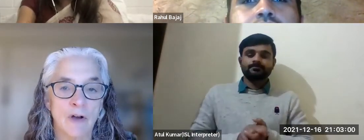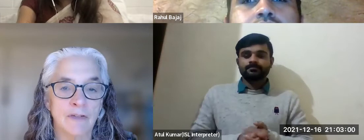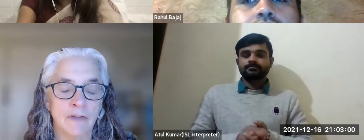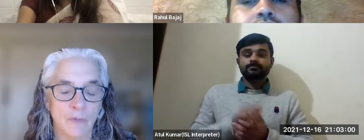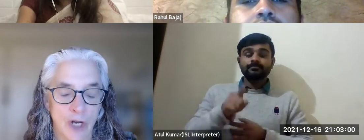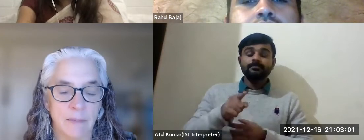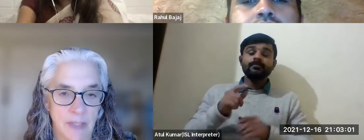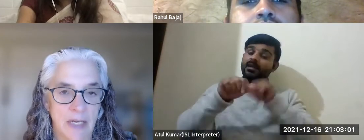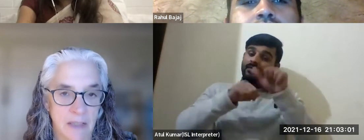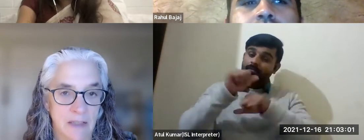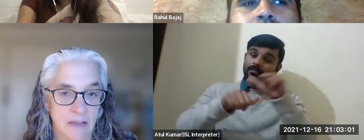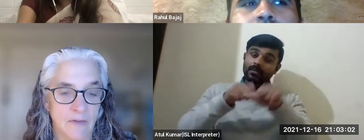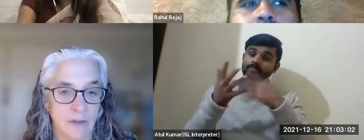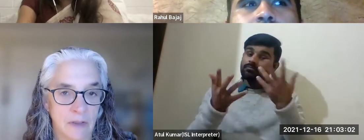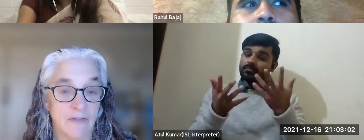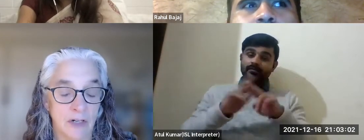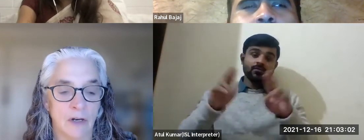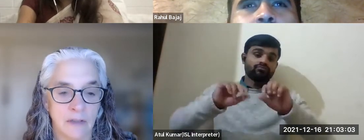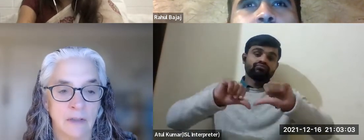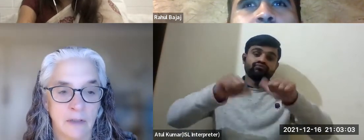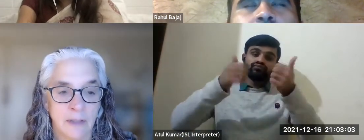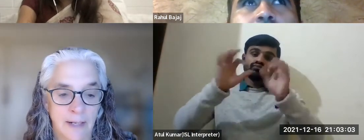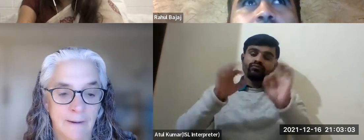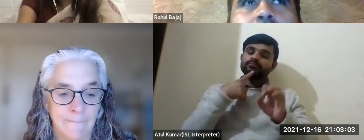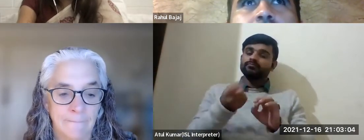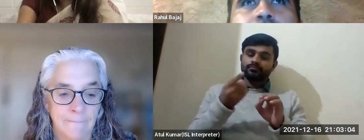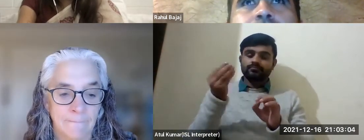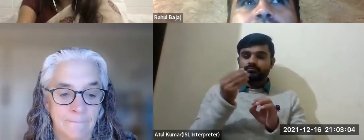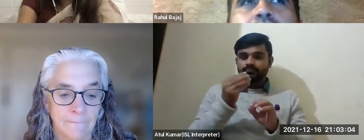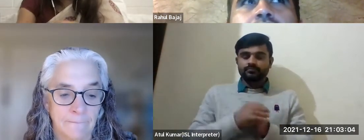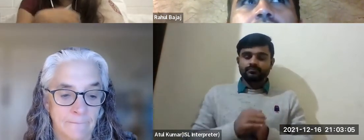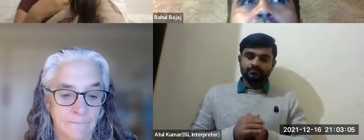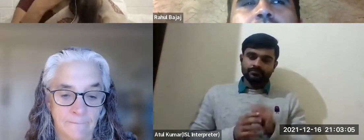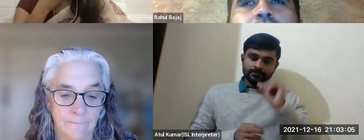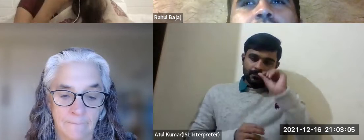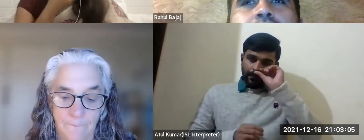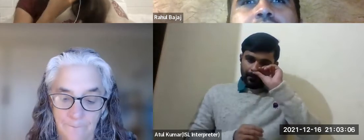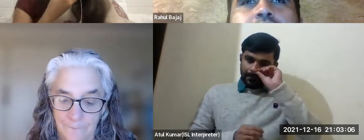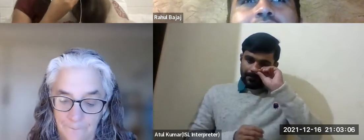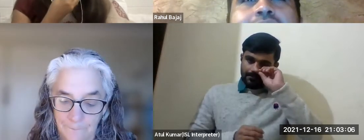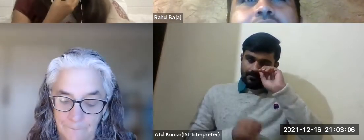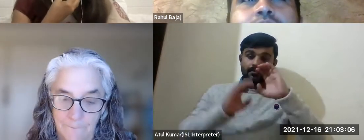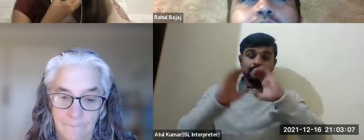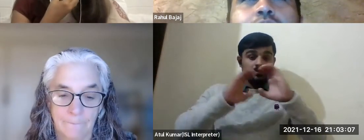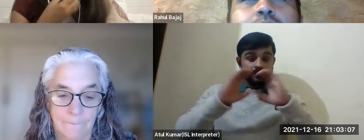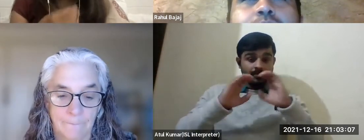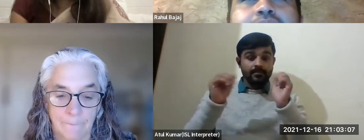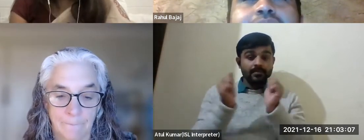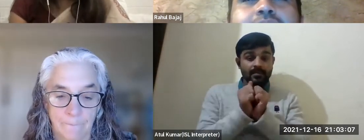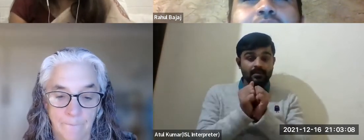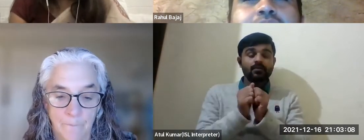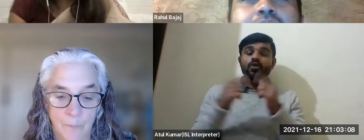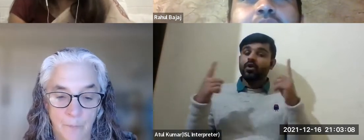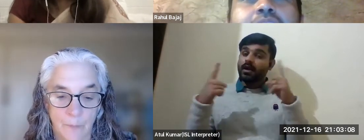this process would not be as successful, if at all. So it's almost like the conversation sandwich or